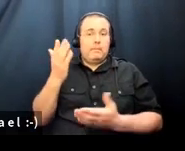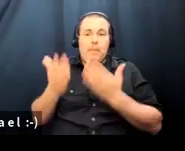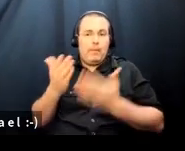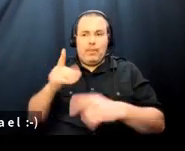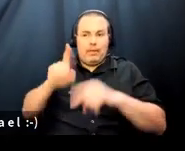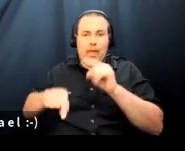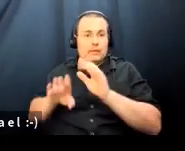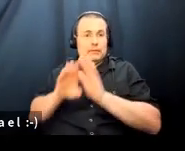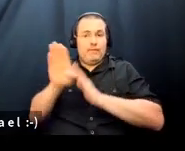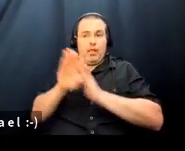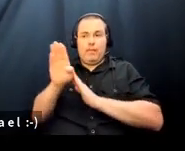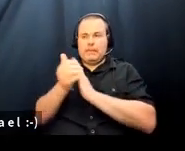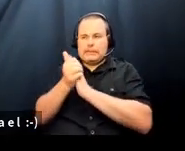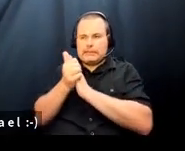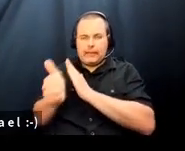typical way.